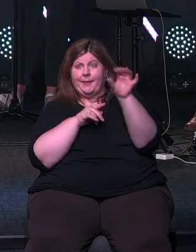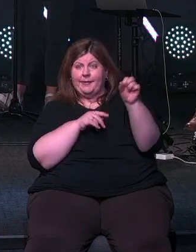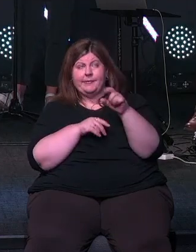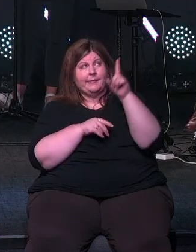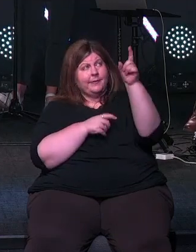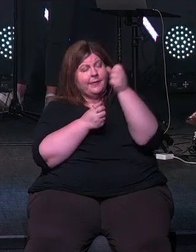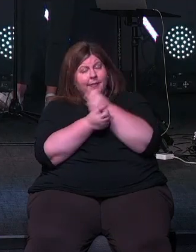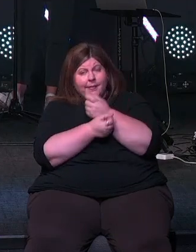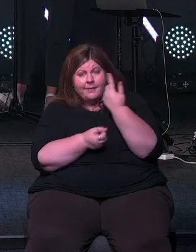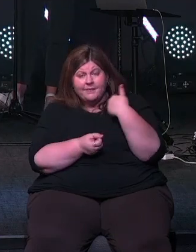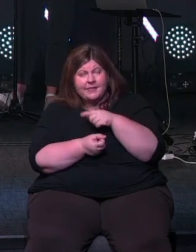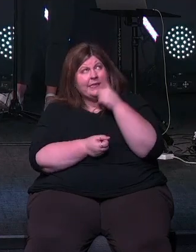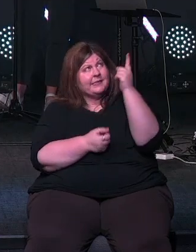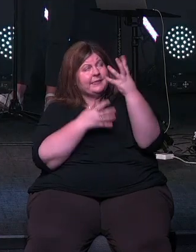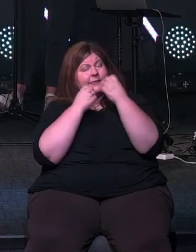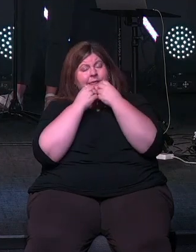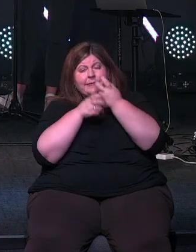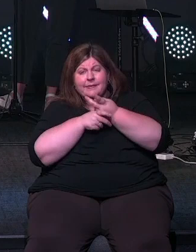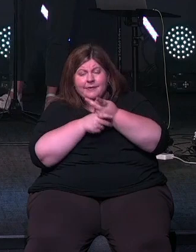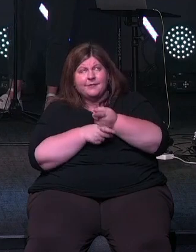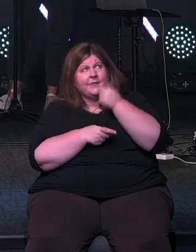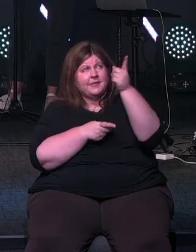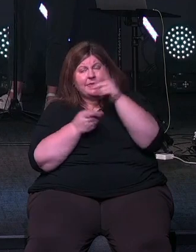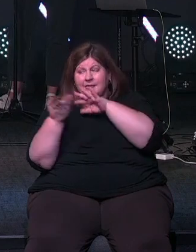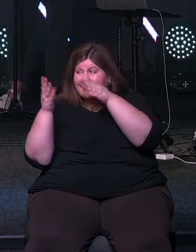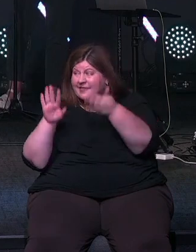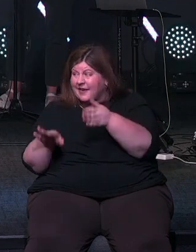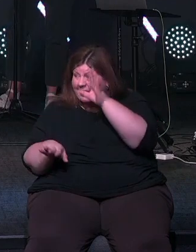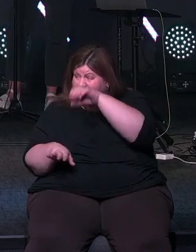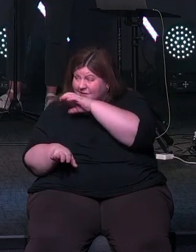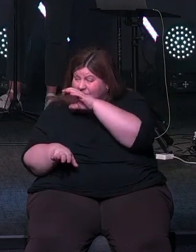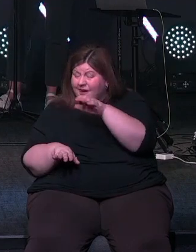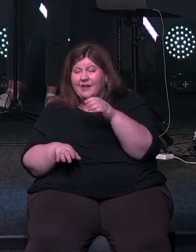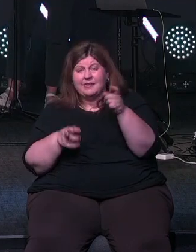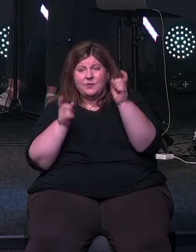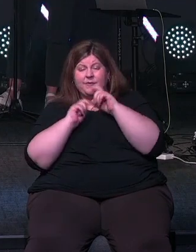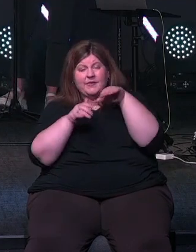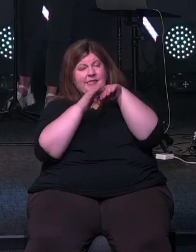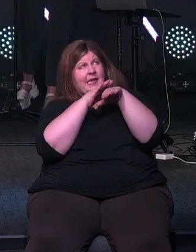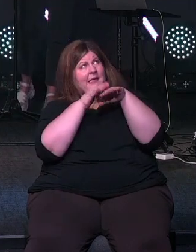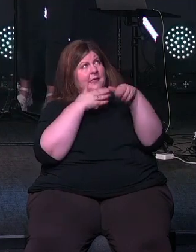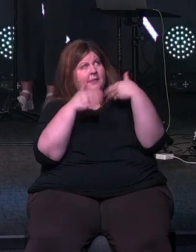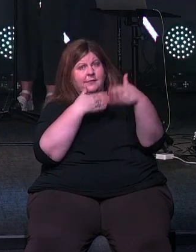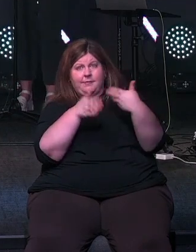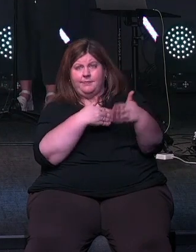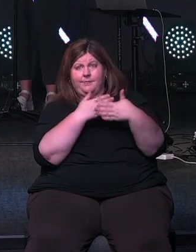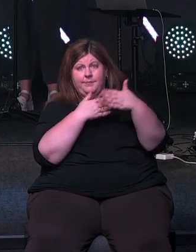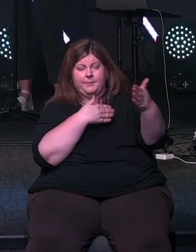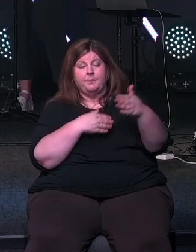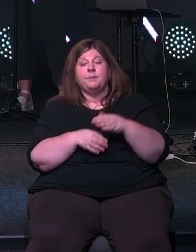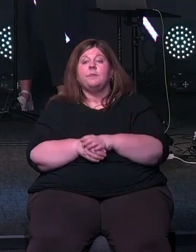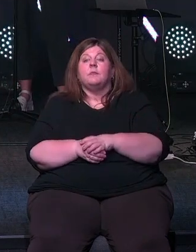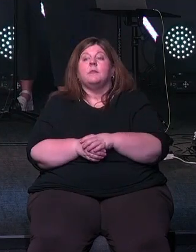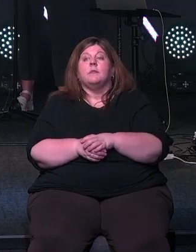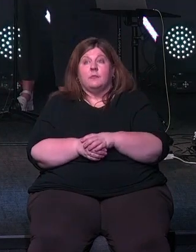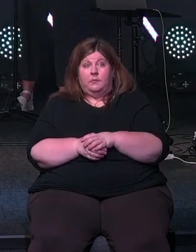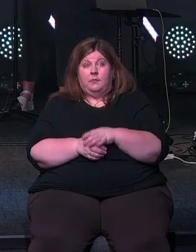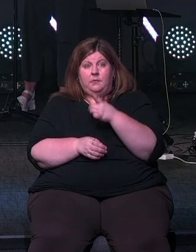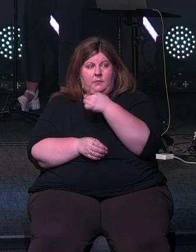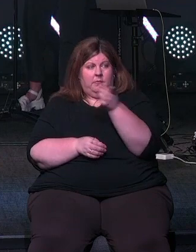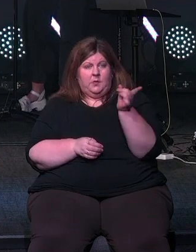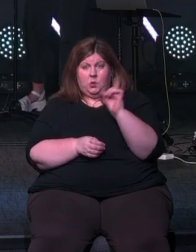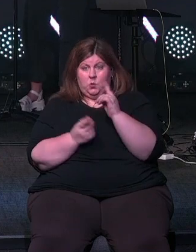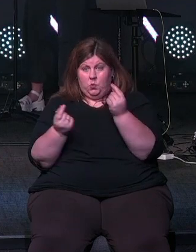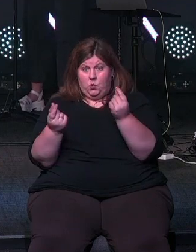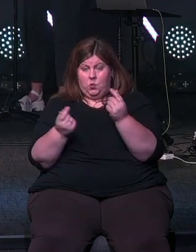us, cared for us, died for us on the cross to give us access to do what we're going to do. So here's what I want to ask you to do, whether you're at home, whether